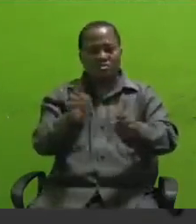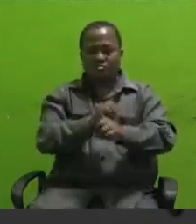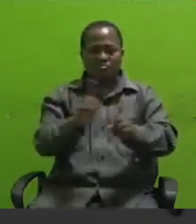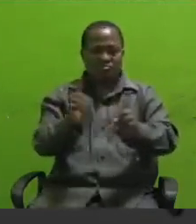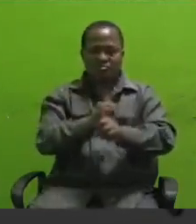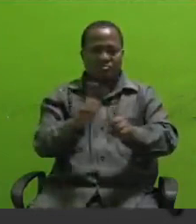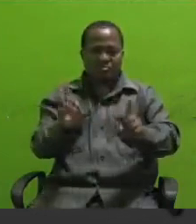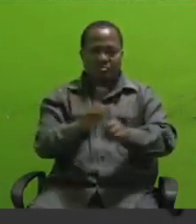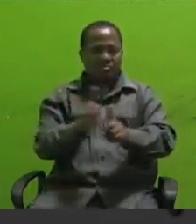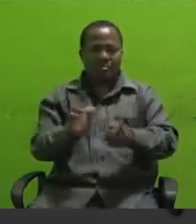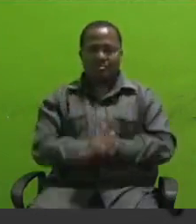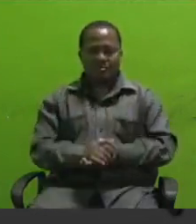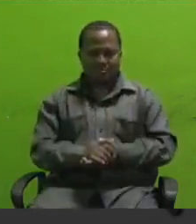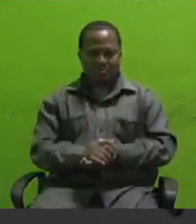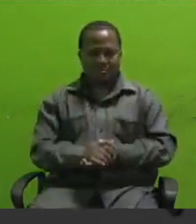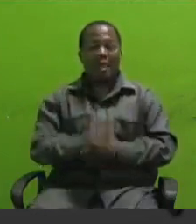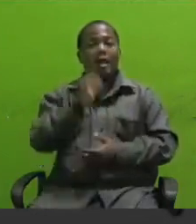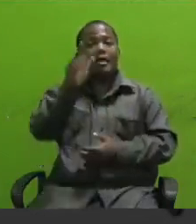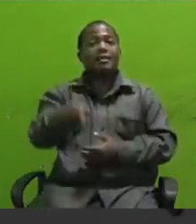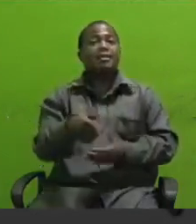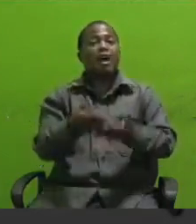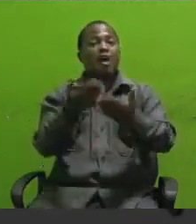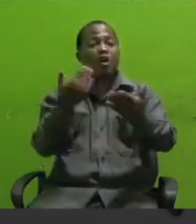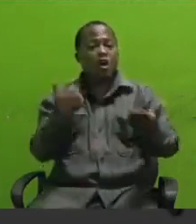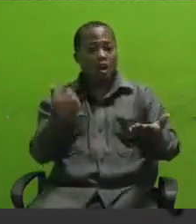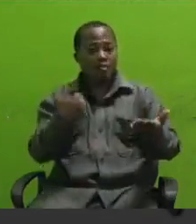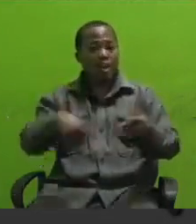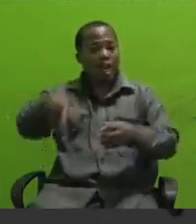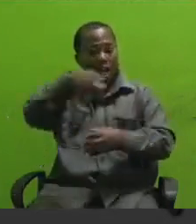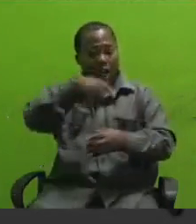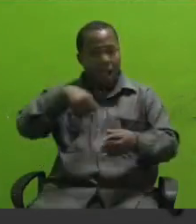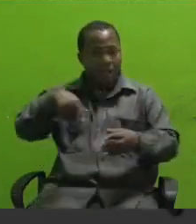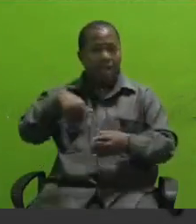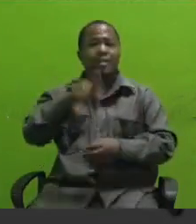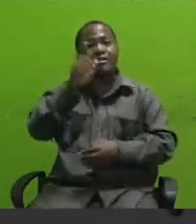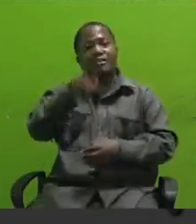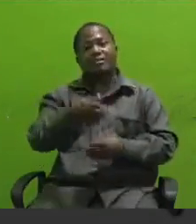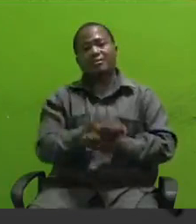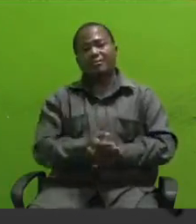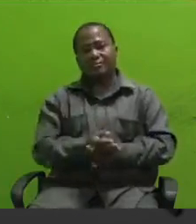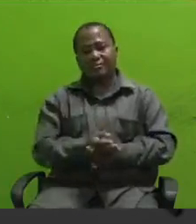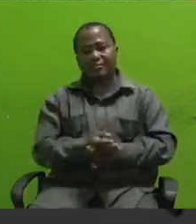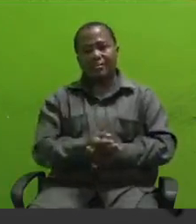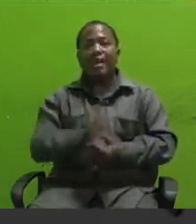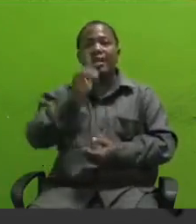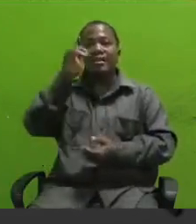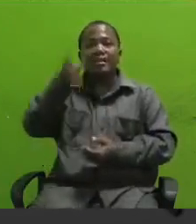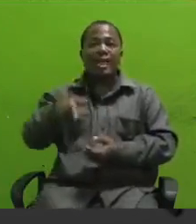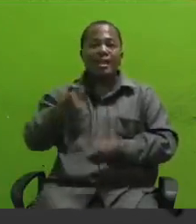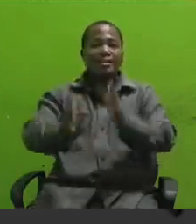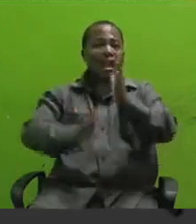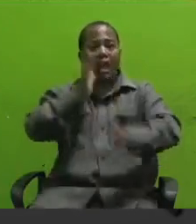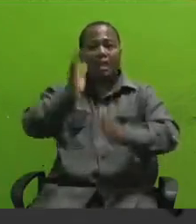Why? Because the rules do not allow to do that. There are warning signs that